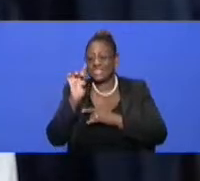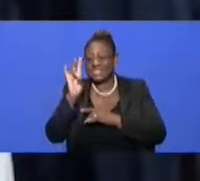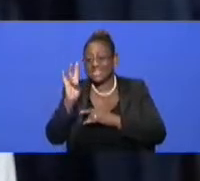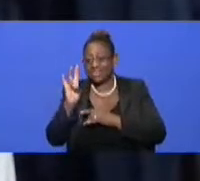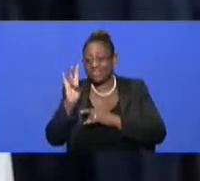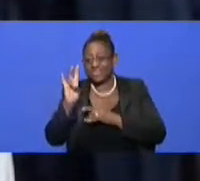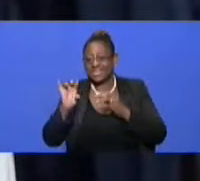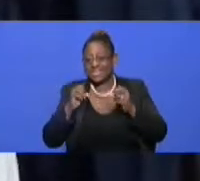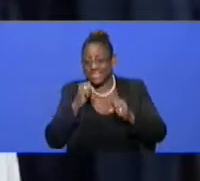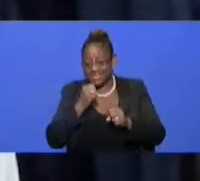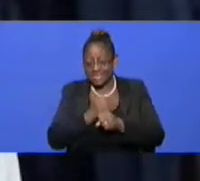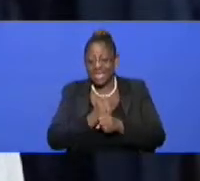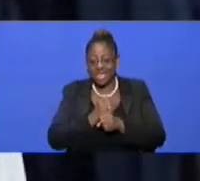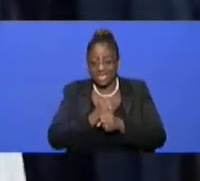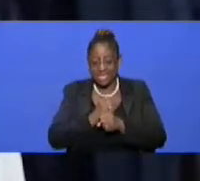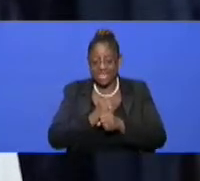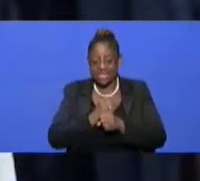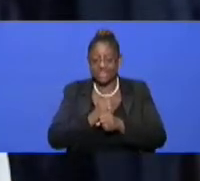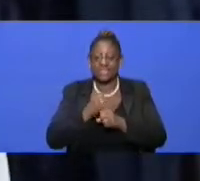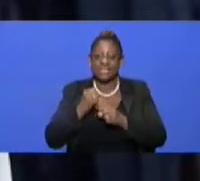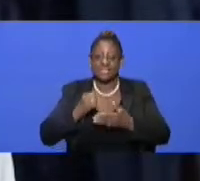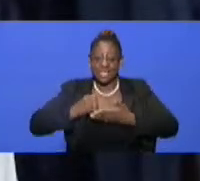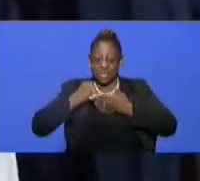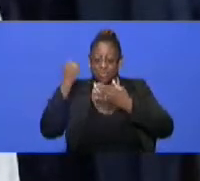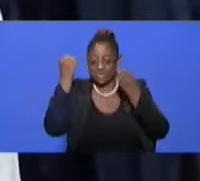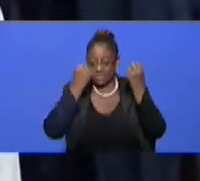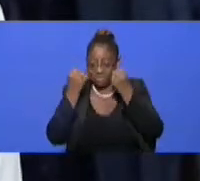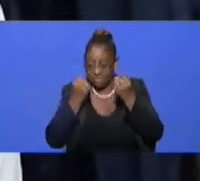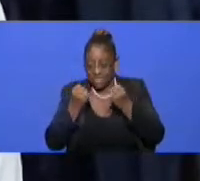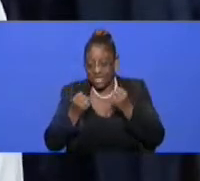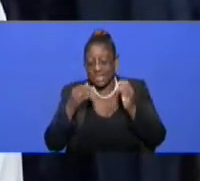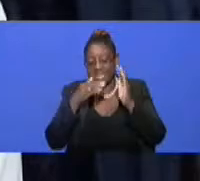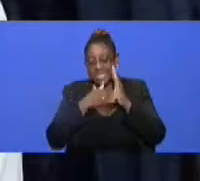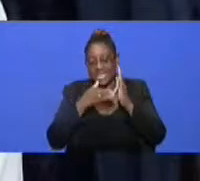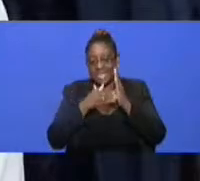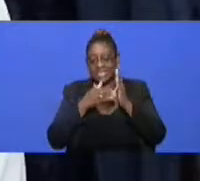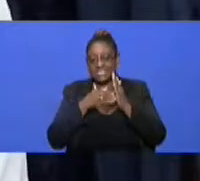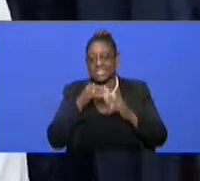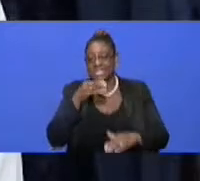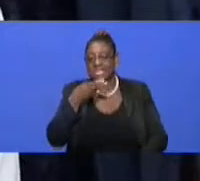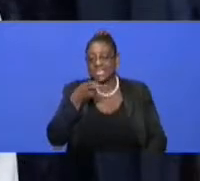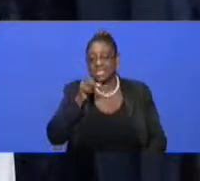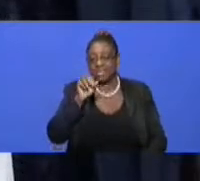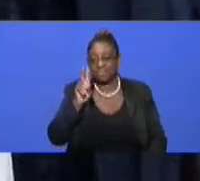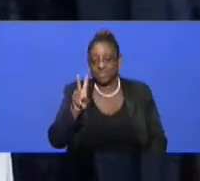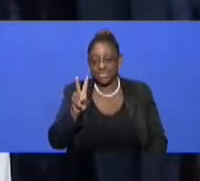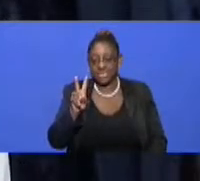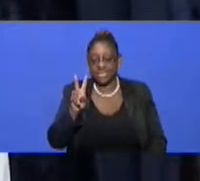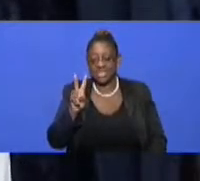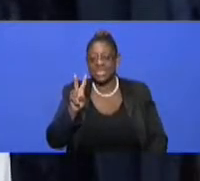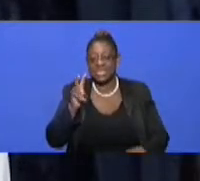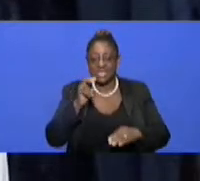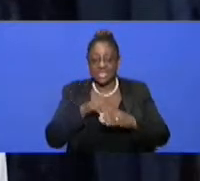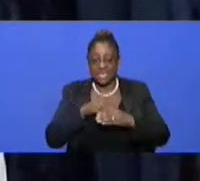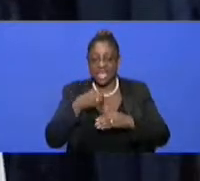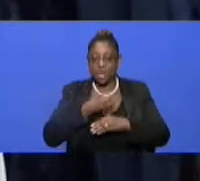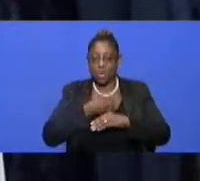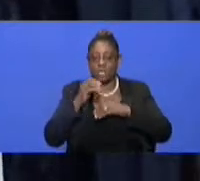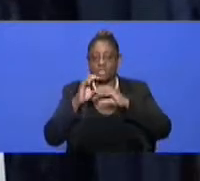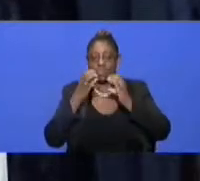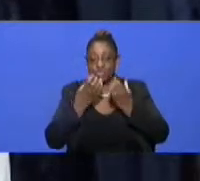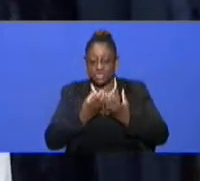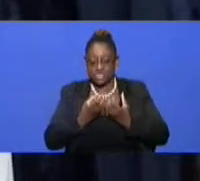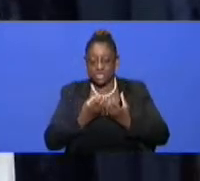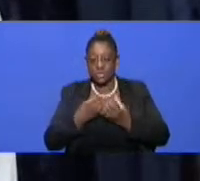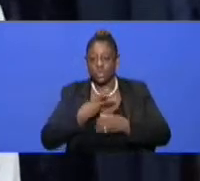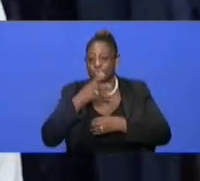Ball is dedicated to supporting the fight against HIV and AIDS in our community. Now more than ever, we need all the